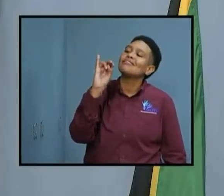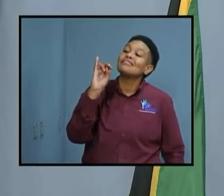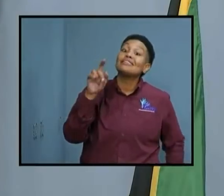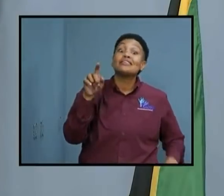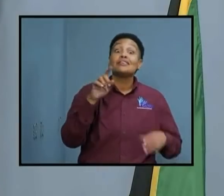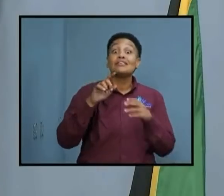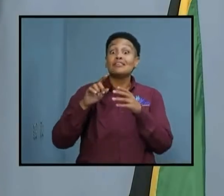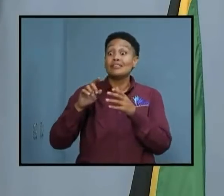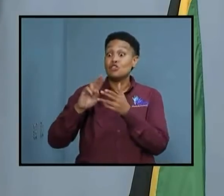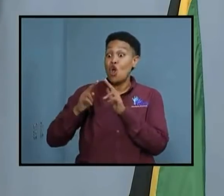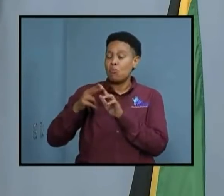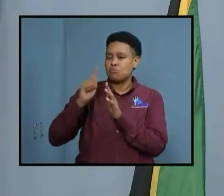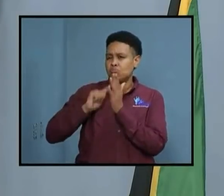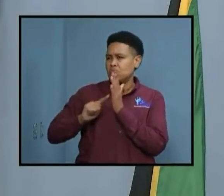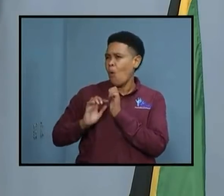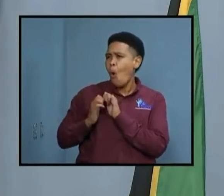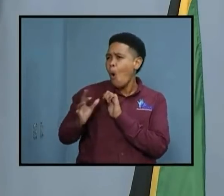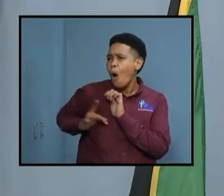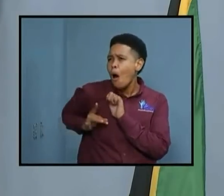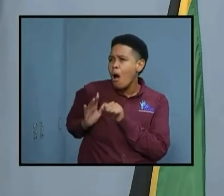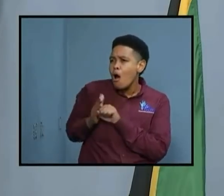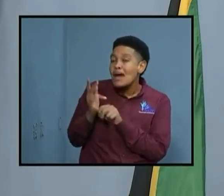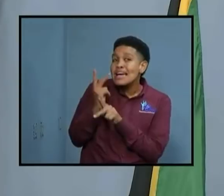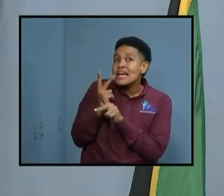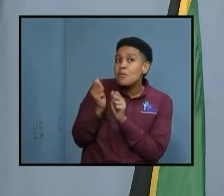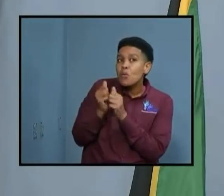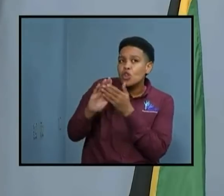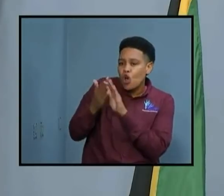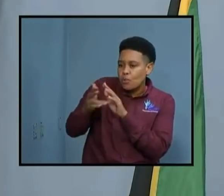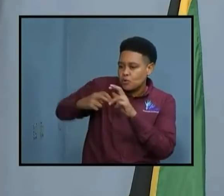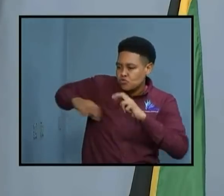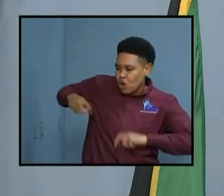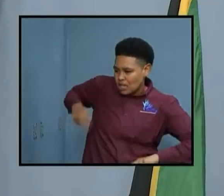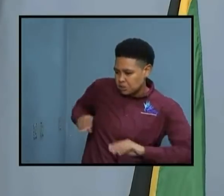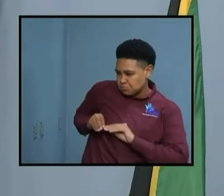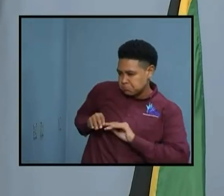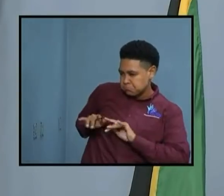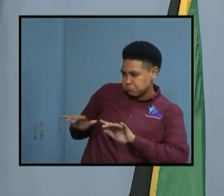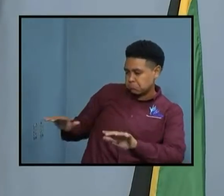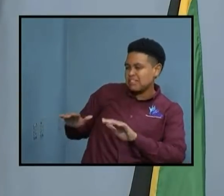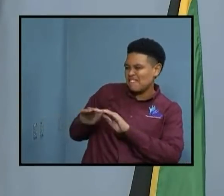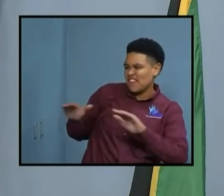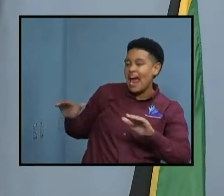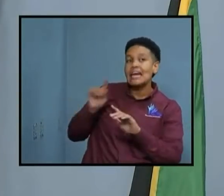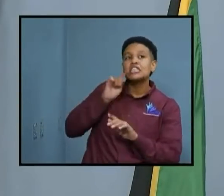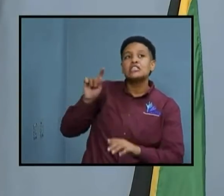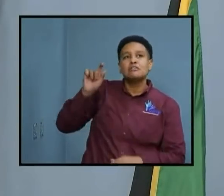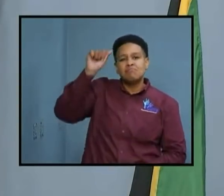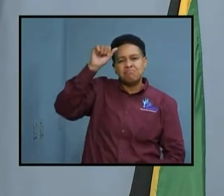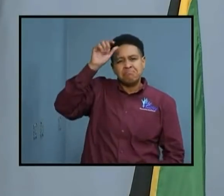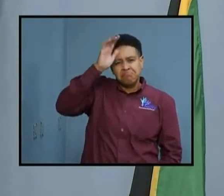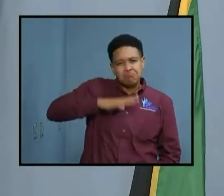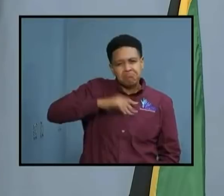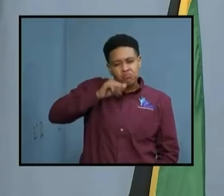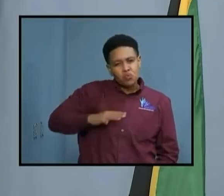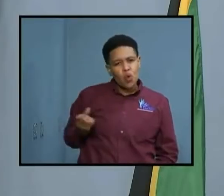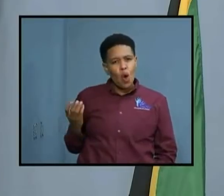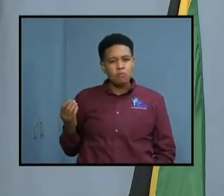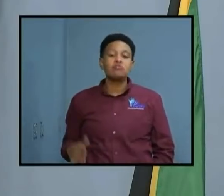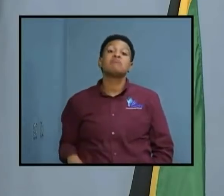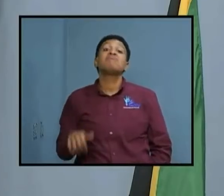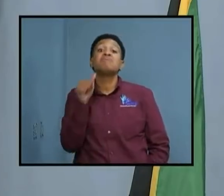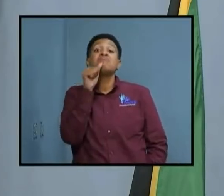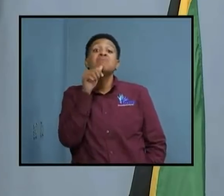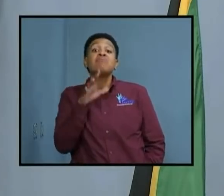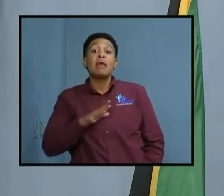under investigation in keeping with the community transmission phase. The gender breakdown, 55% are females,